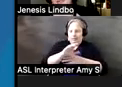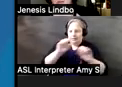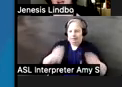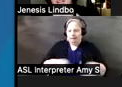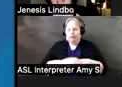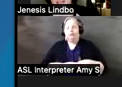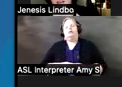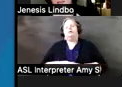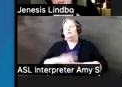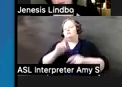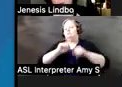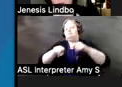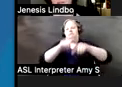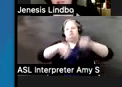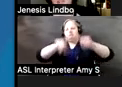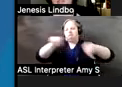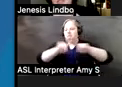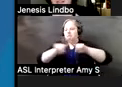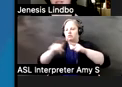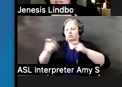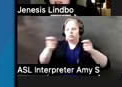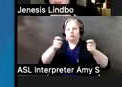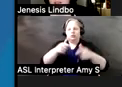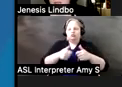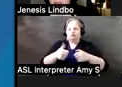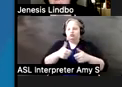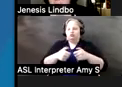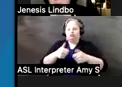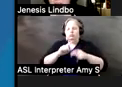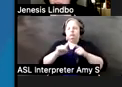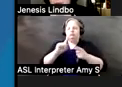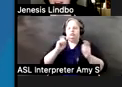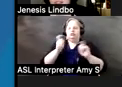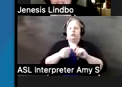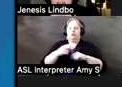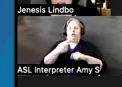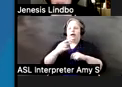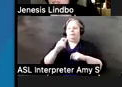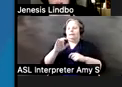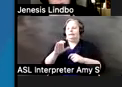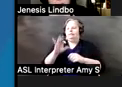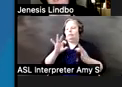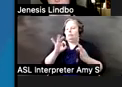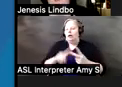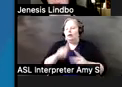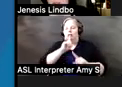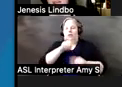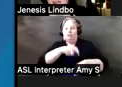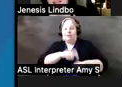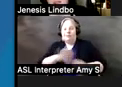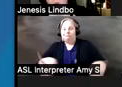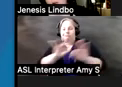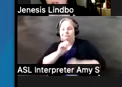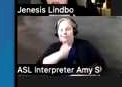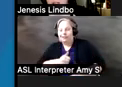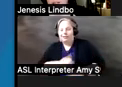is a variety of controls. There's changes in haptic feedback. Your reaction time is not critical.